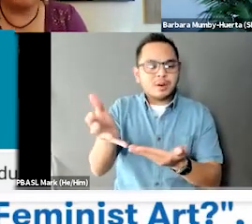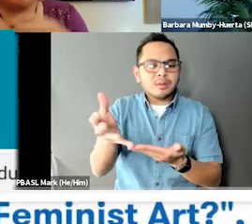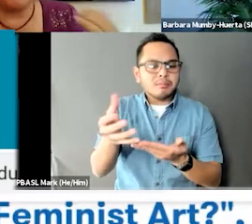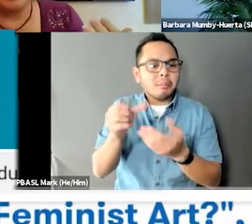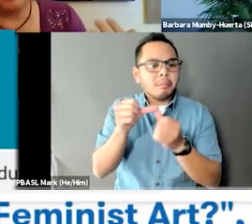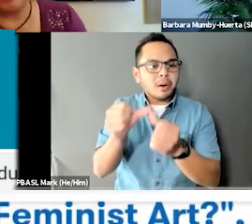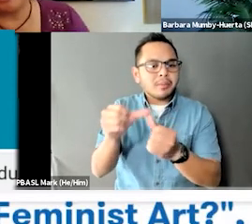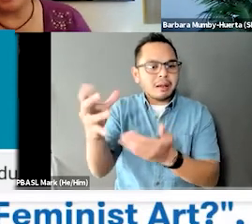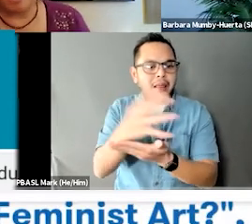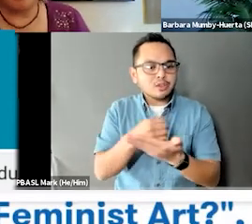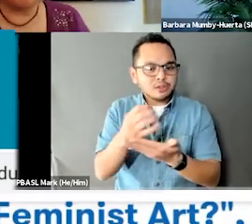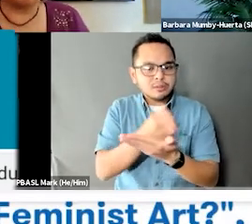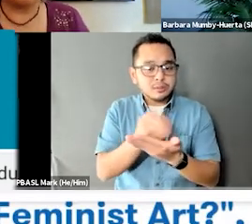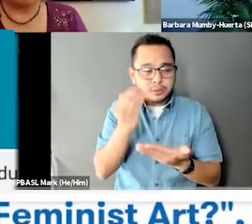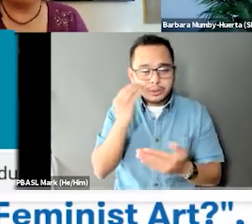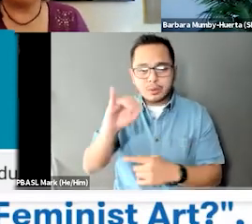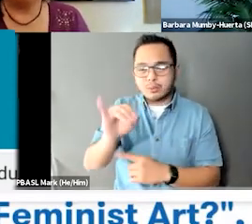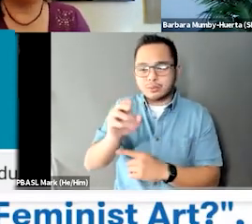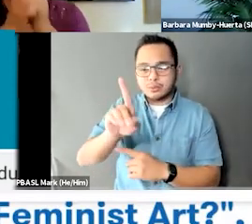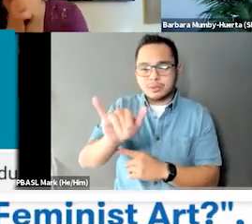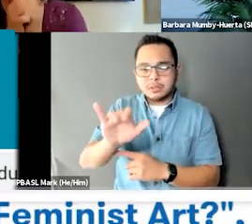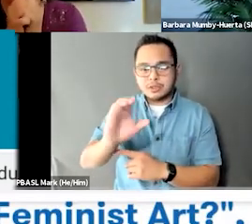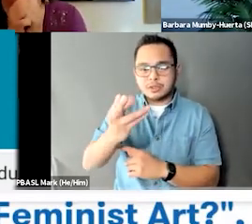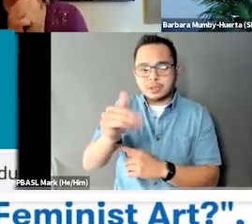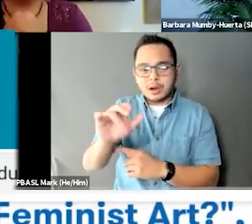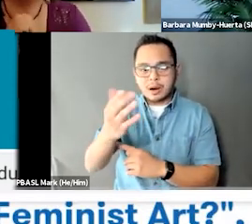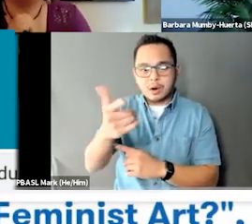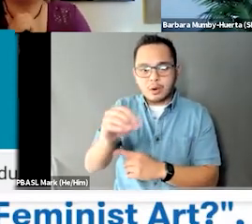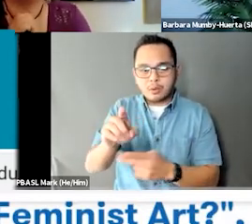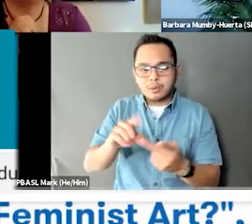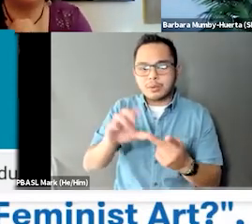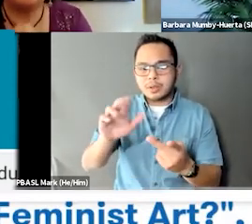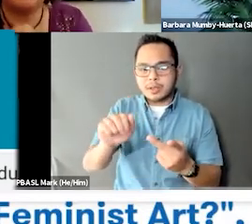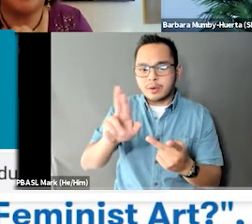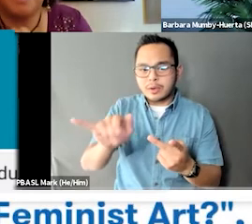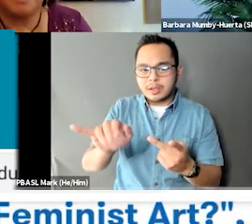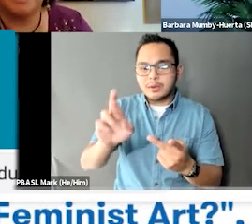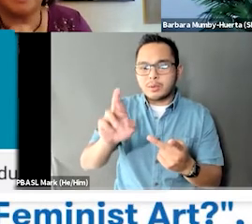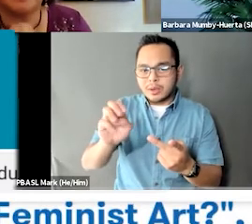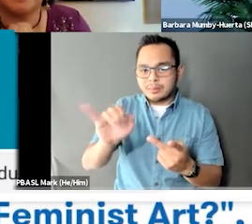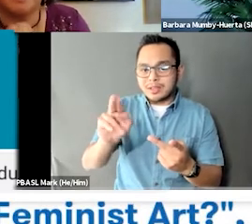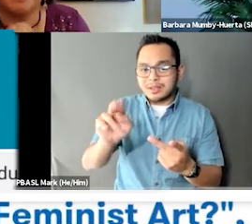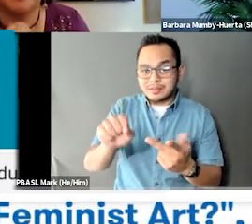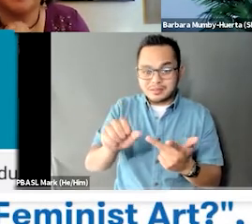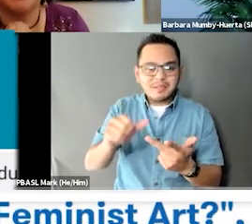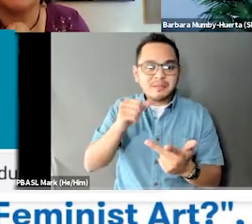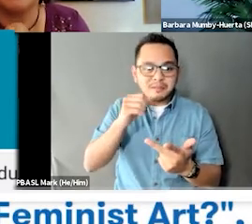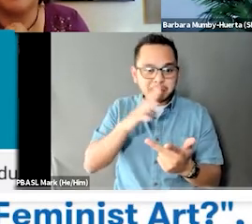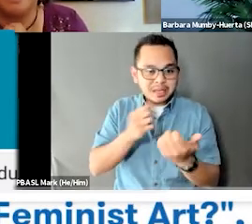And I don't know if you guys know Judy Chicago, Carrie Mae Weems, but all feminist artists. This started